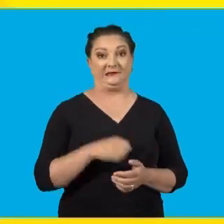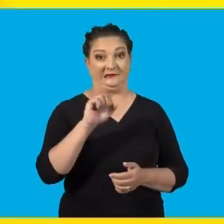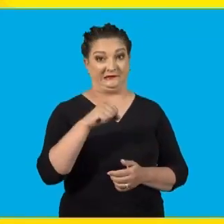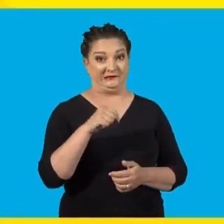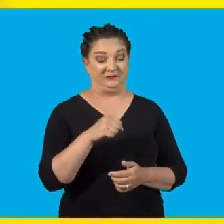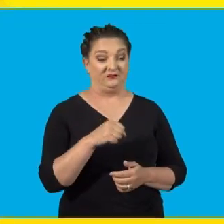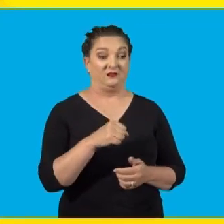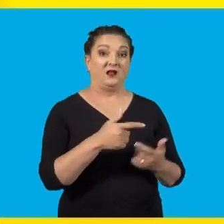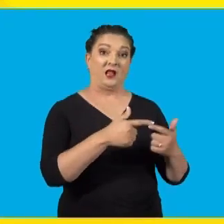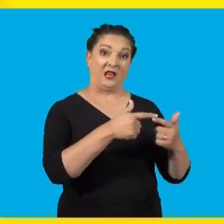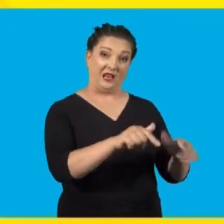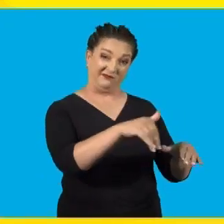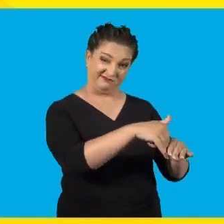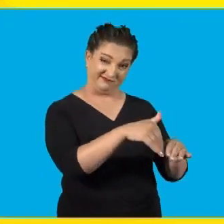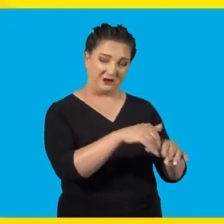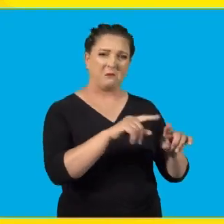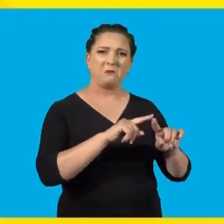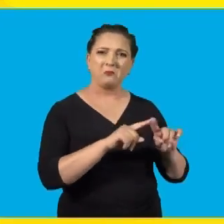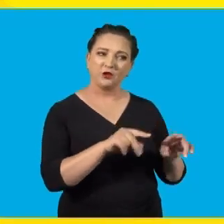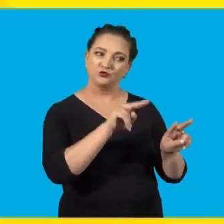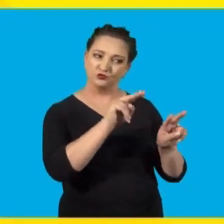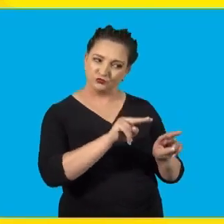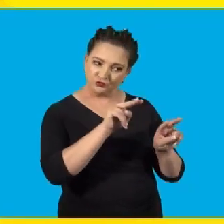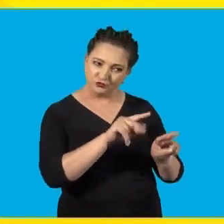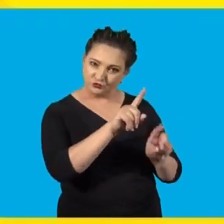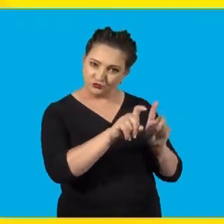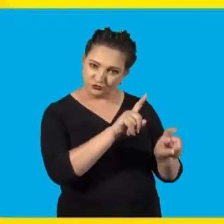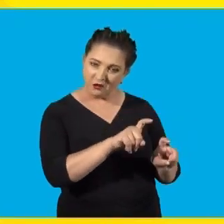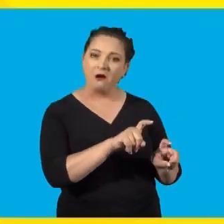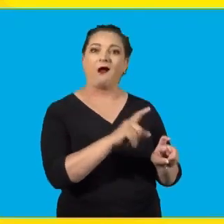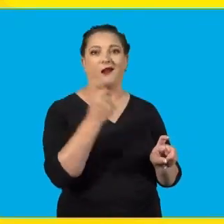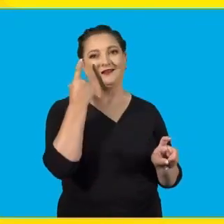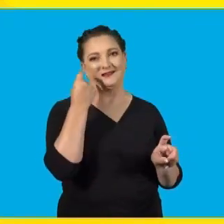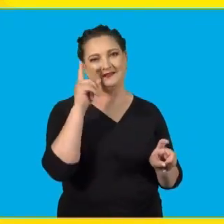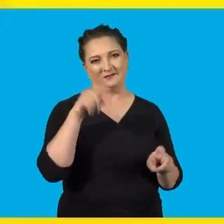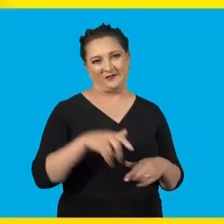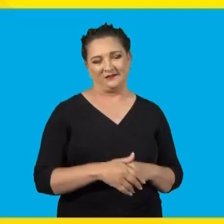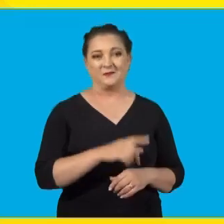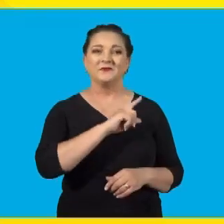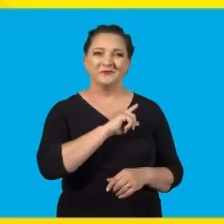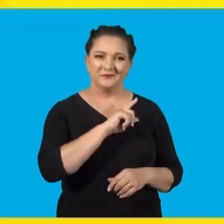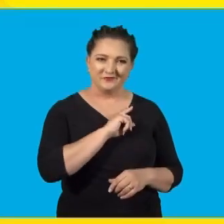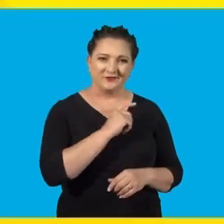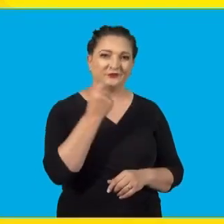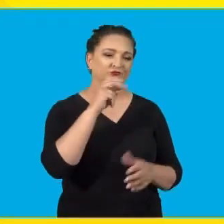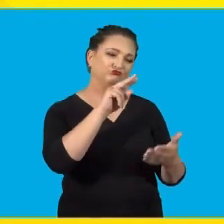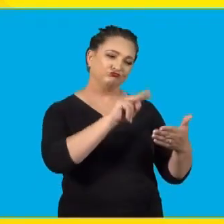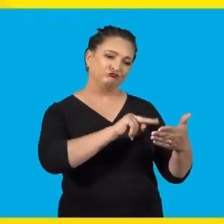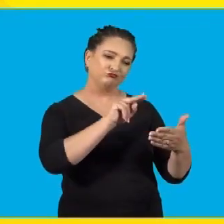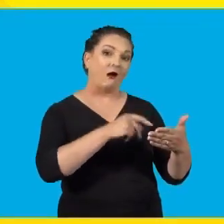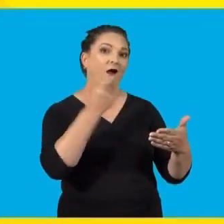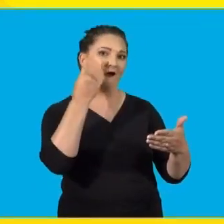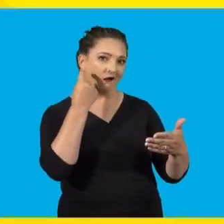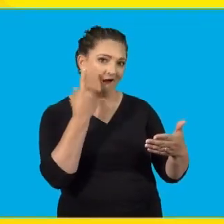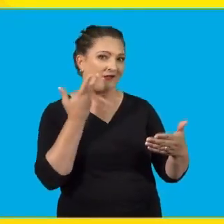as we're covering language features, you must be able to read and understand your question that you're reading. So reading and